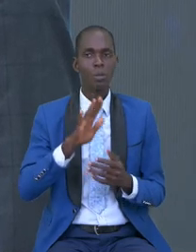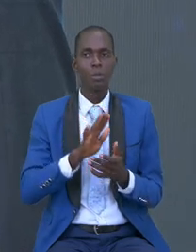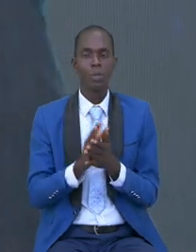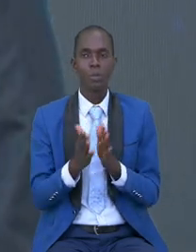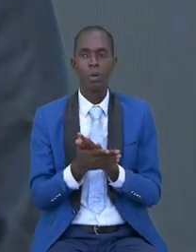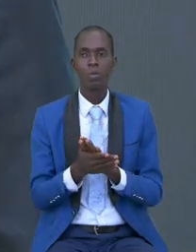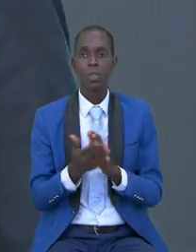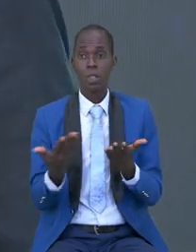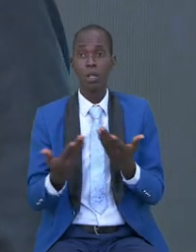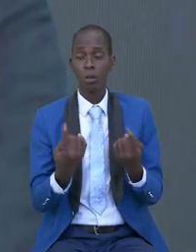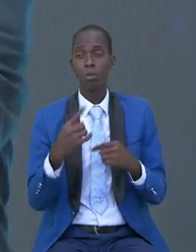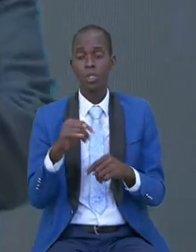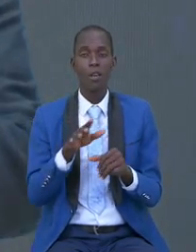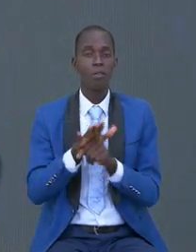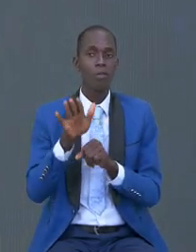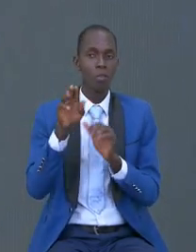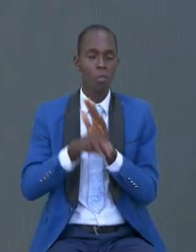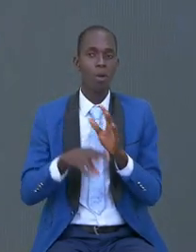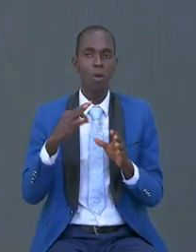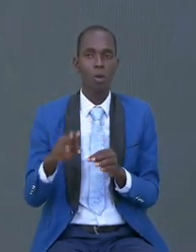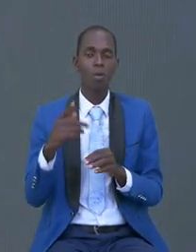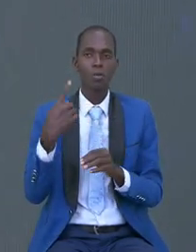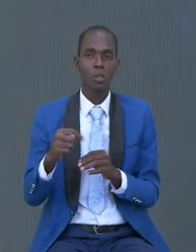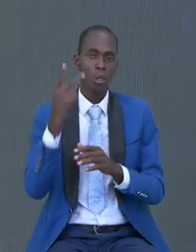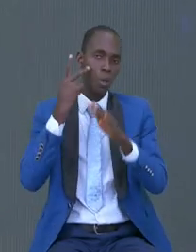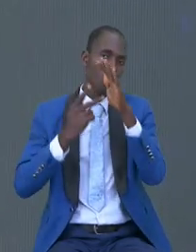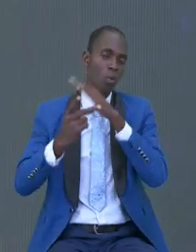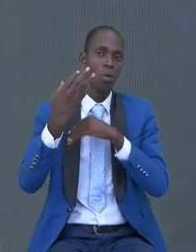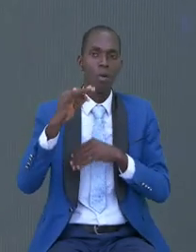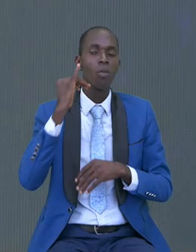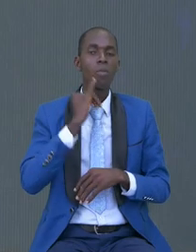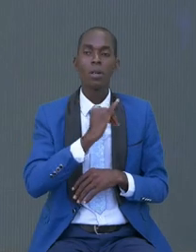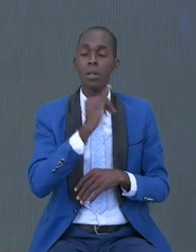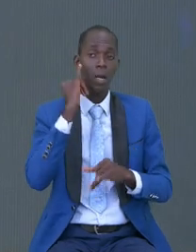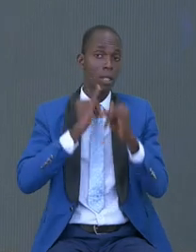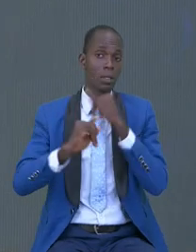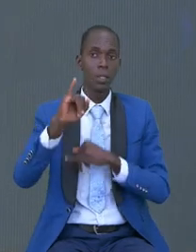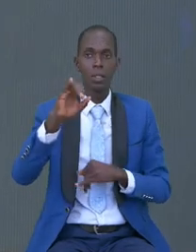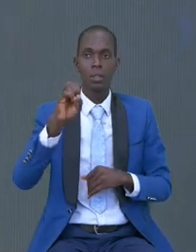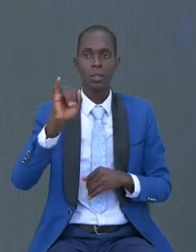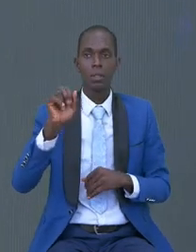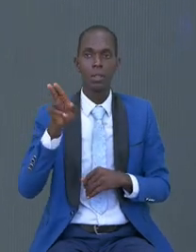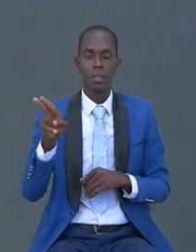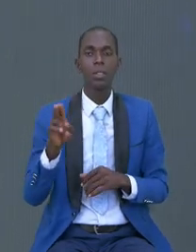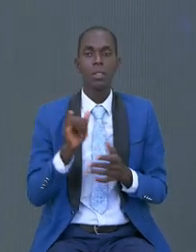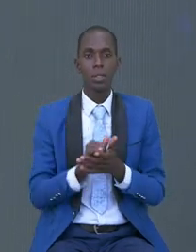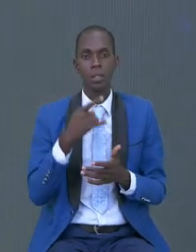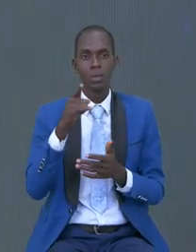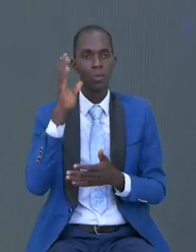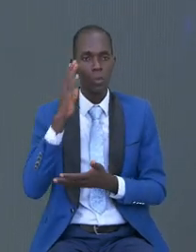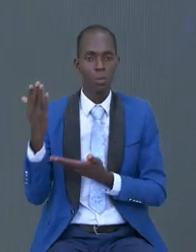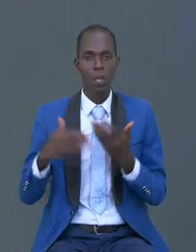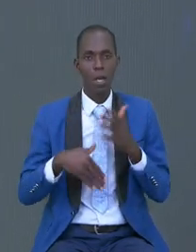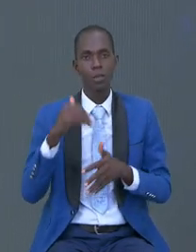fulfillment of the prophecy of Isaiah, and bring forth a son, and thou shalt call his